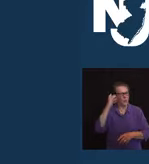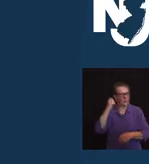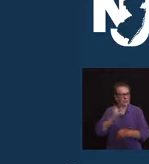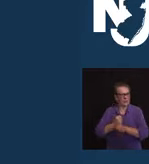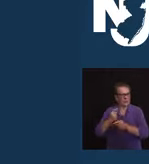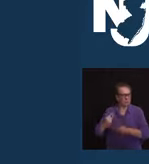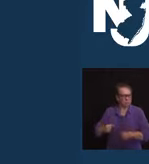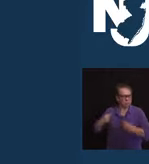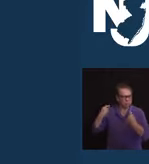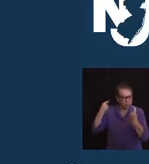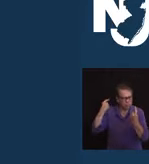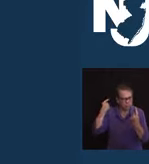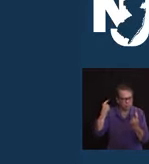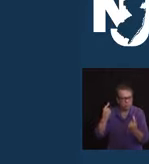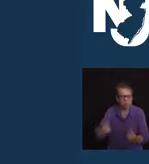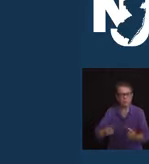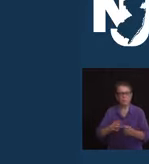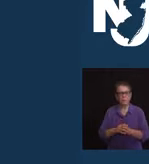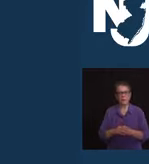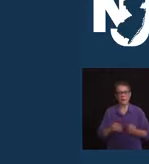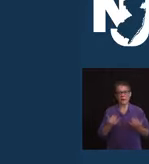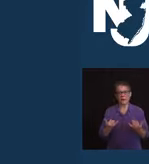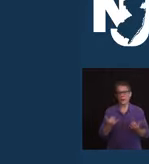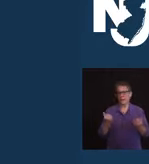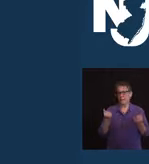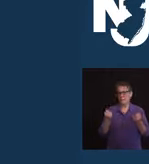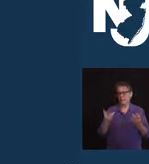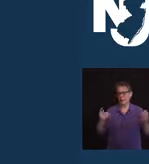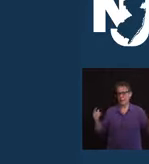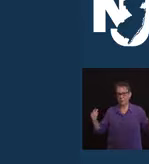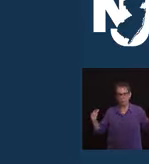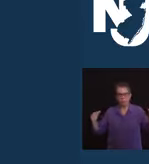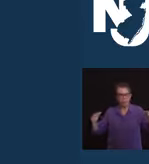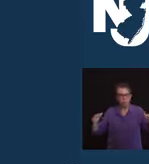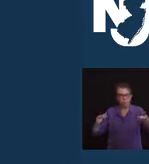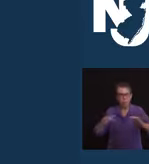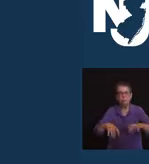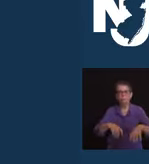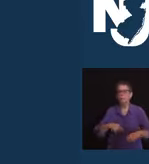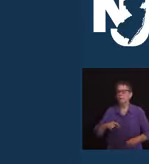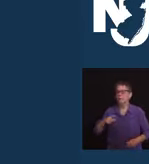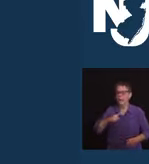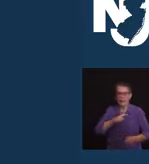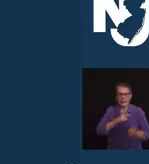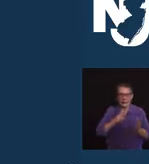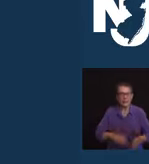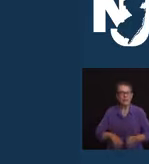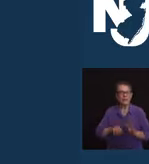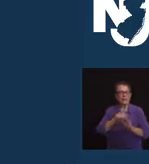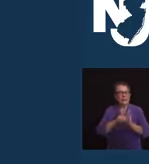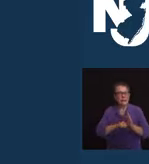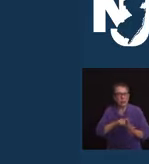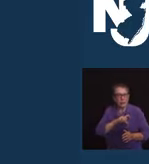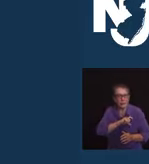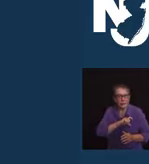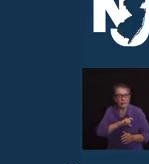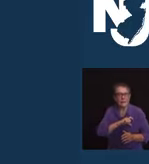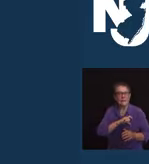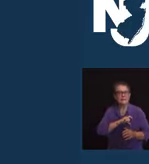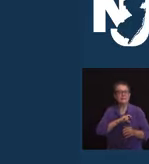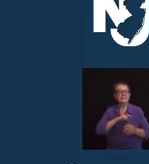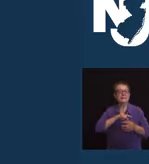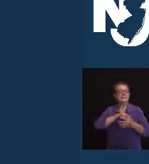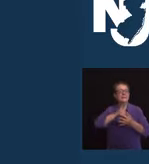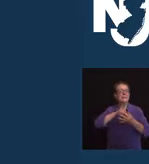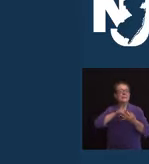of legislative leadership, state police leadership, and many others in honoring the first century of service by our troopers.